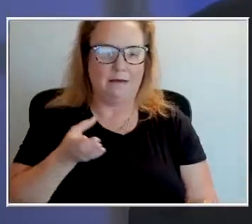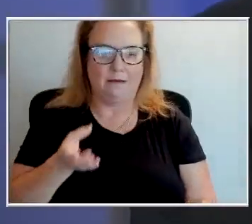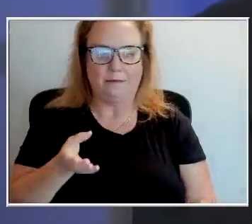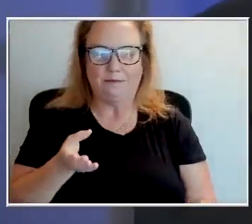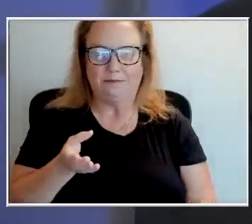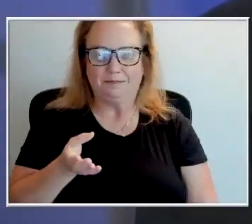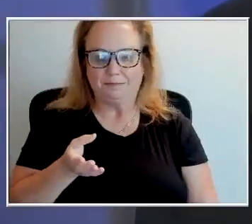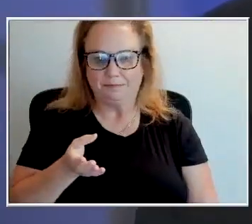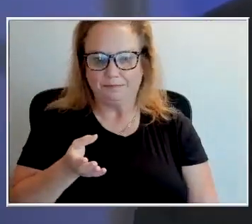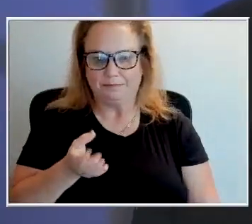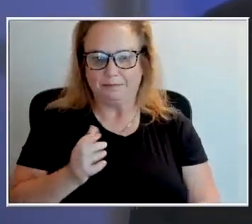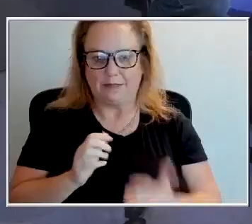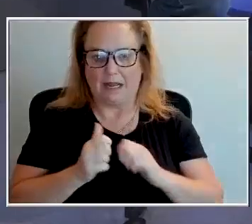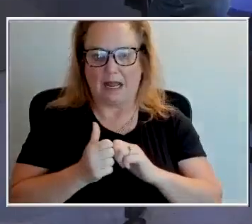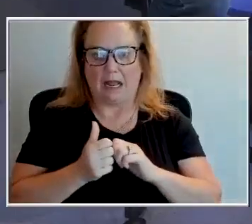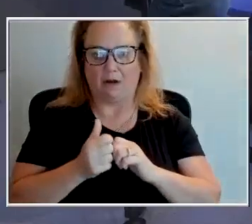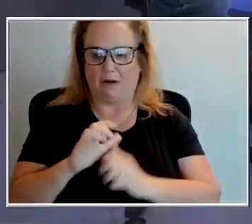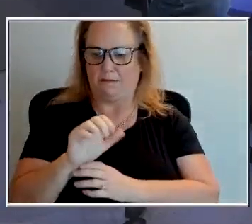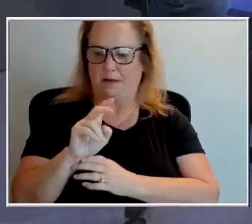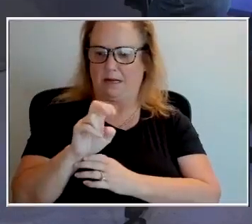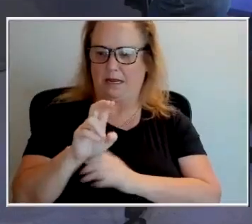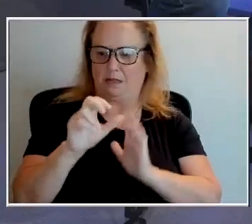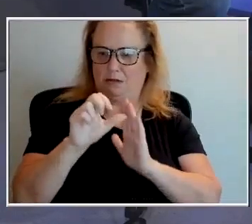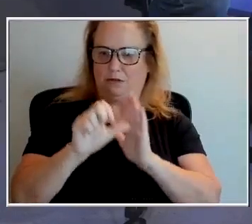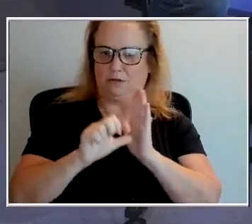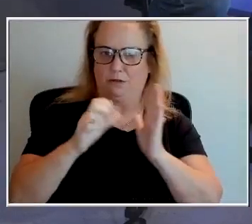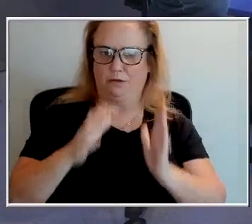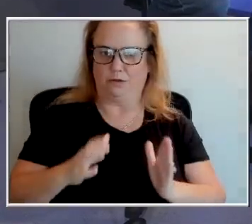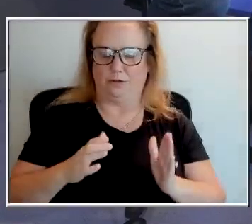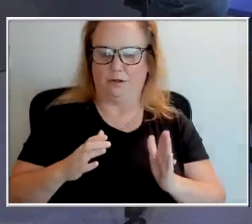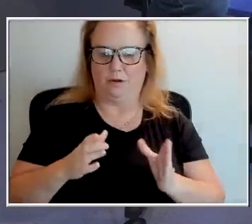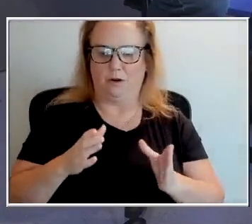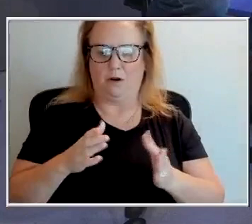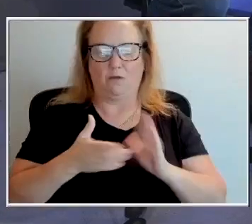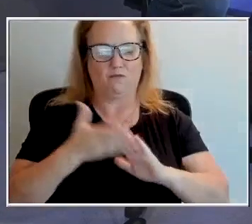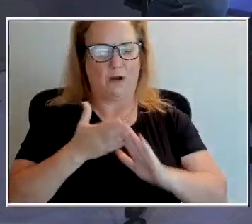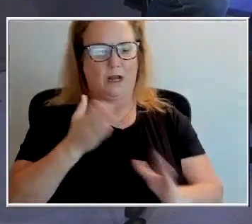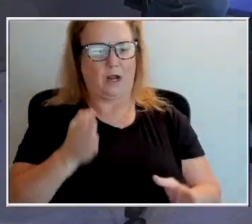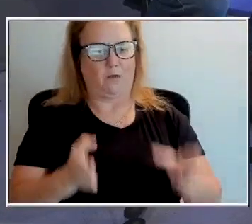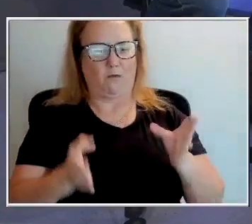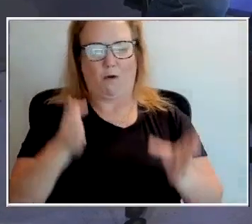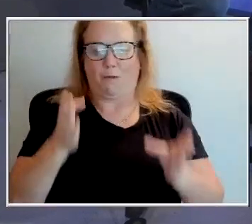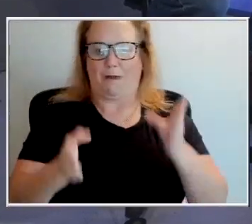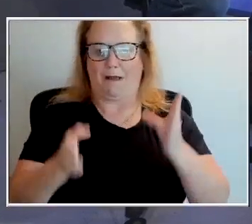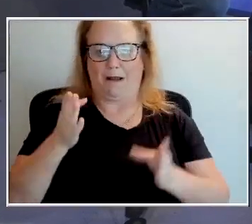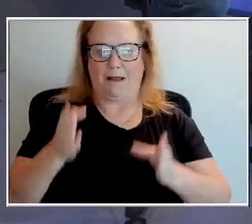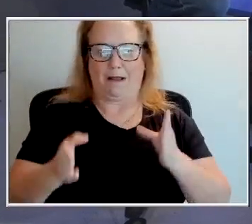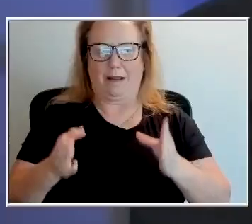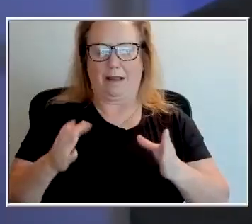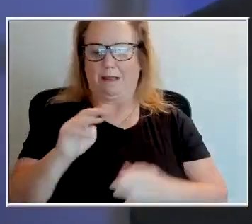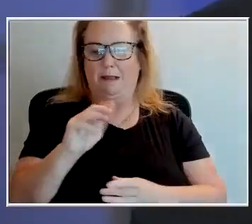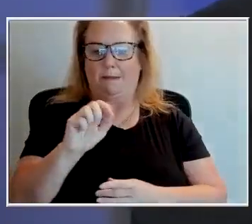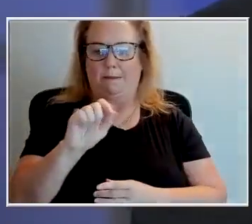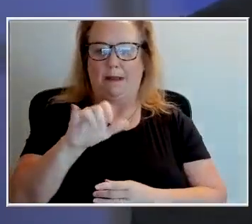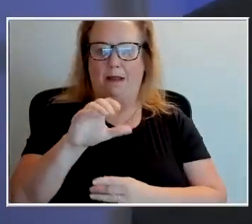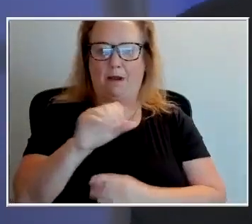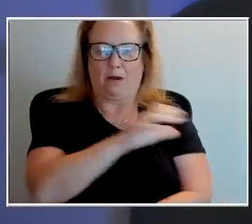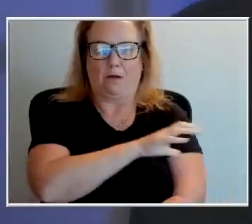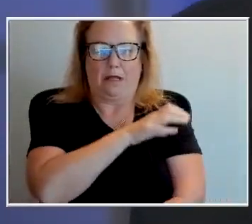how can he be a cancer surgeon running a robotic? I had done the bio on him, the Mayo Clinic,